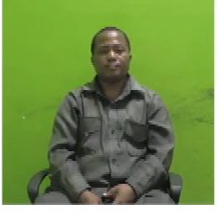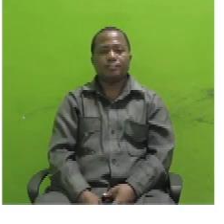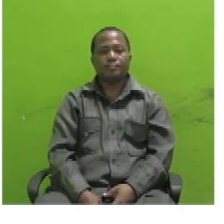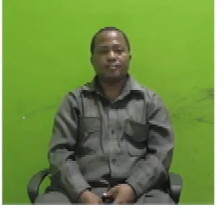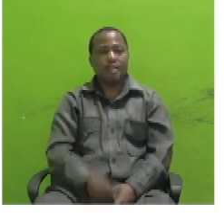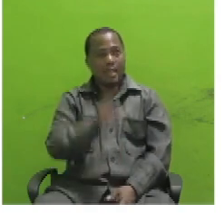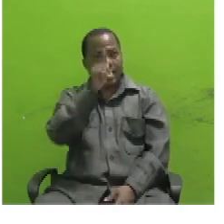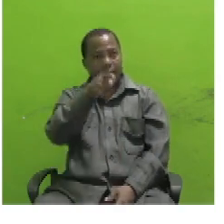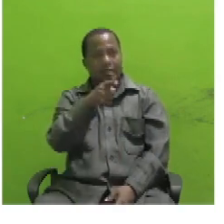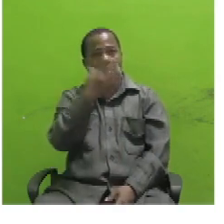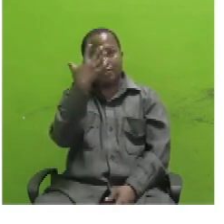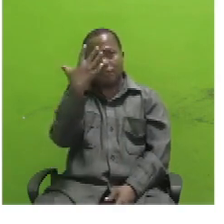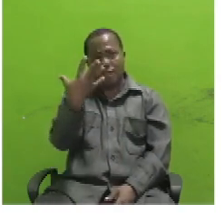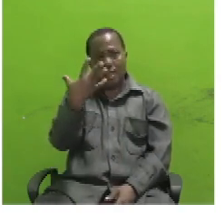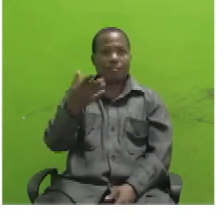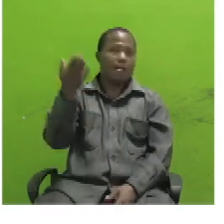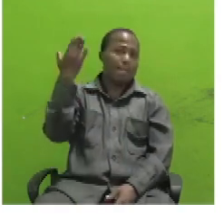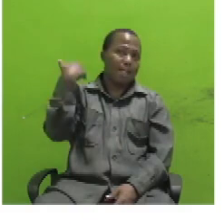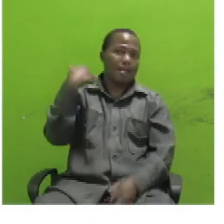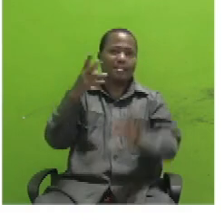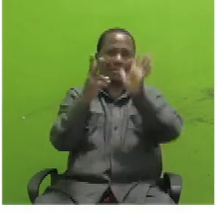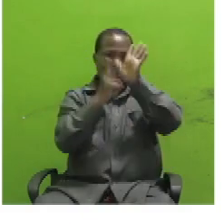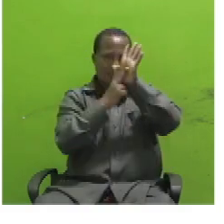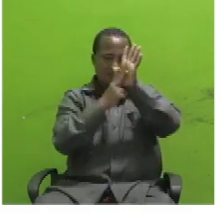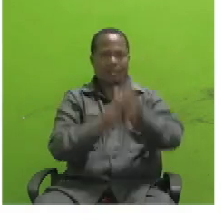It is 5 past 7.